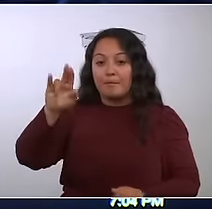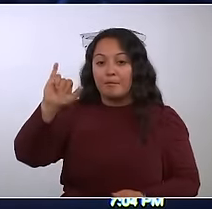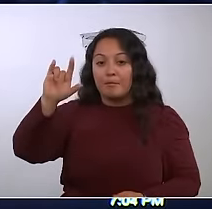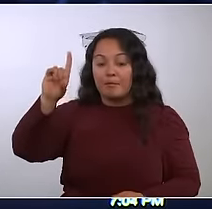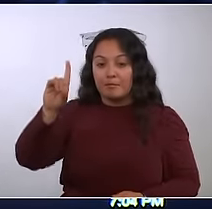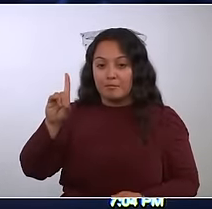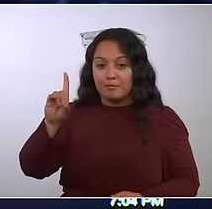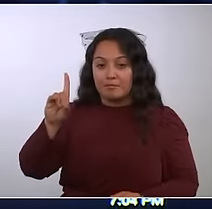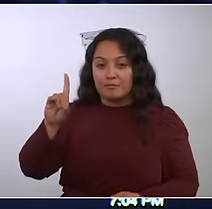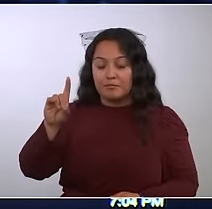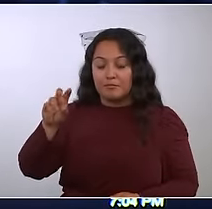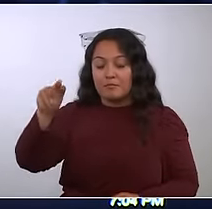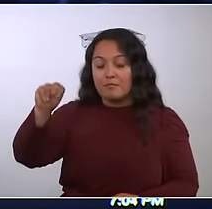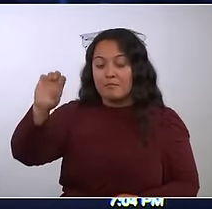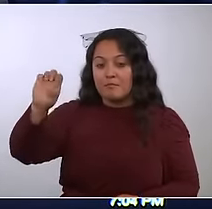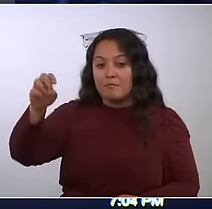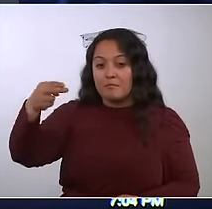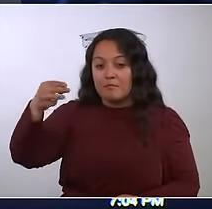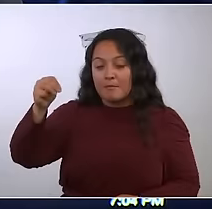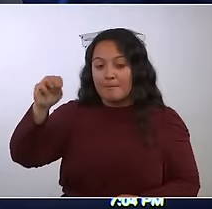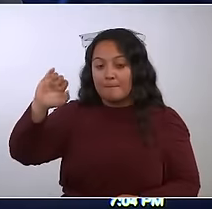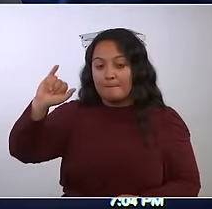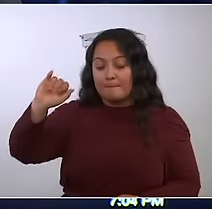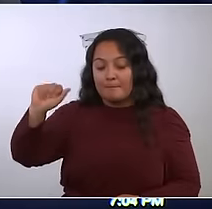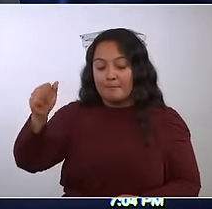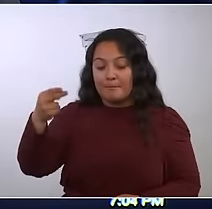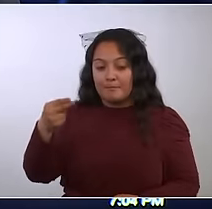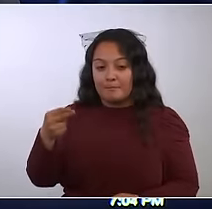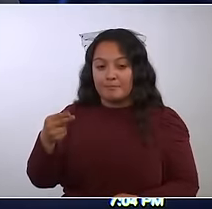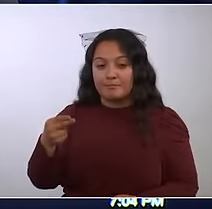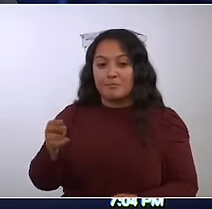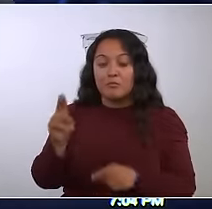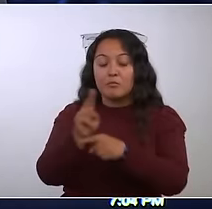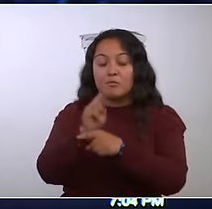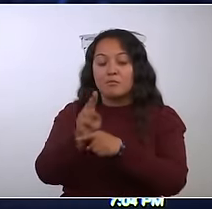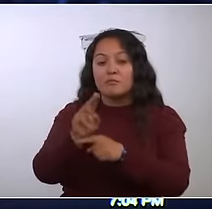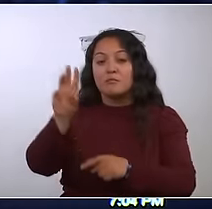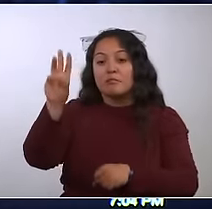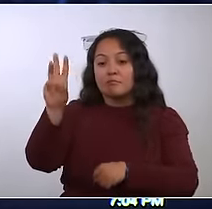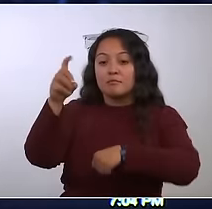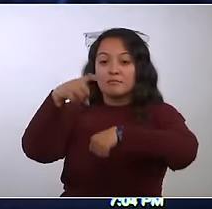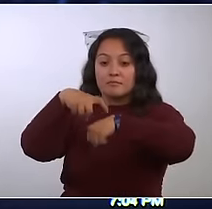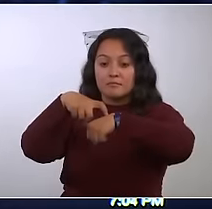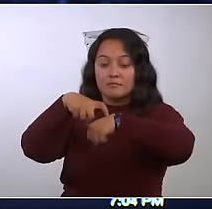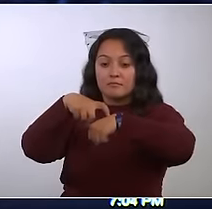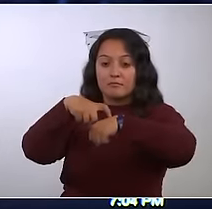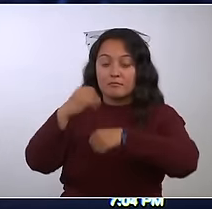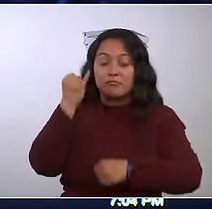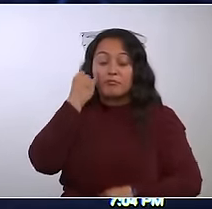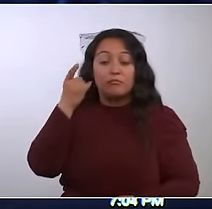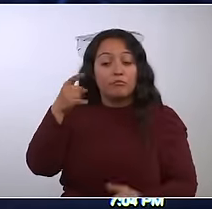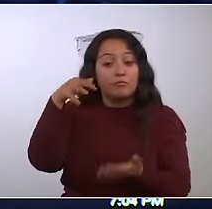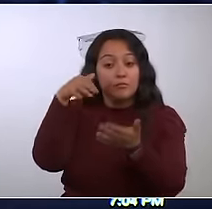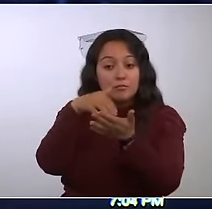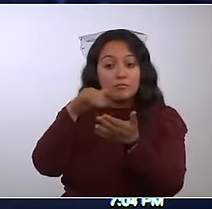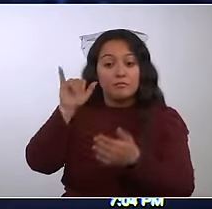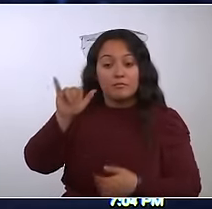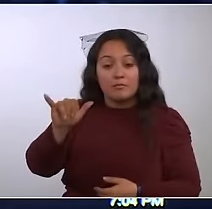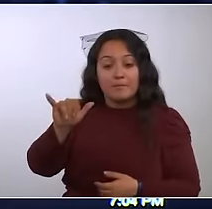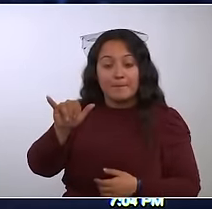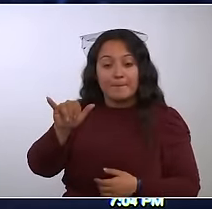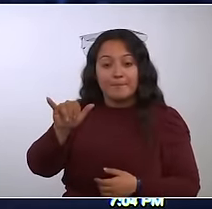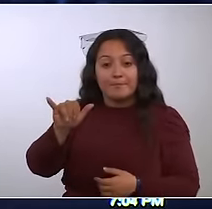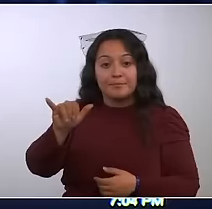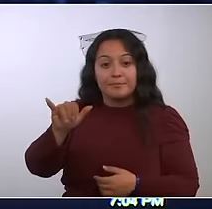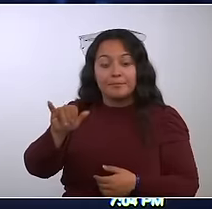Six times in Nehemiah chapter 3. La palabra construir se usa seis veces en Nehemías capítulo 3. Which, if you study it, it is rebuilt.